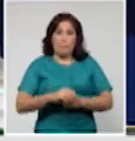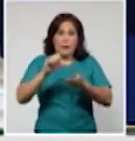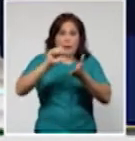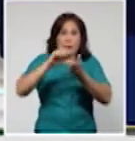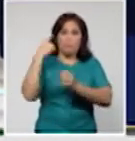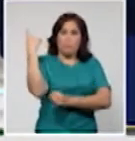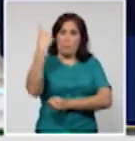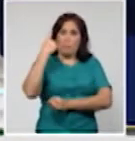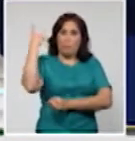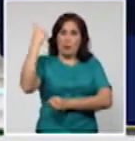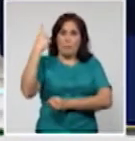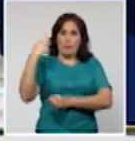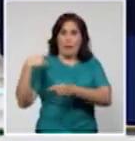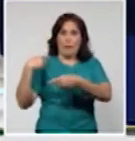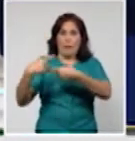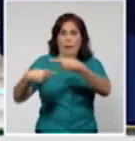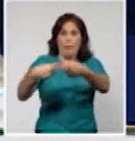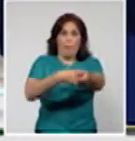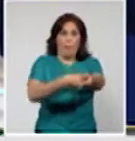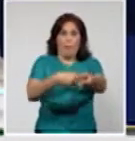285 in Santiago de Cuba's,